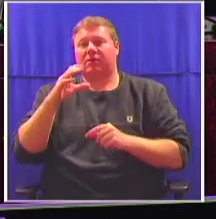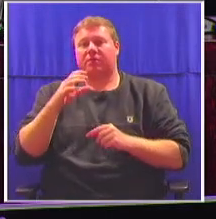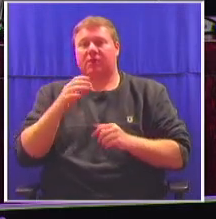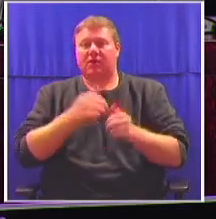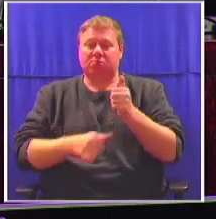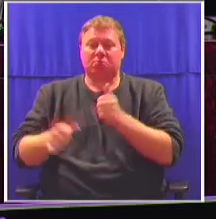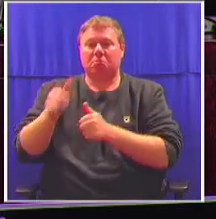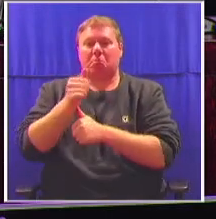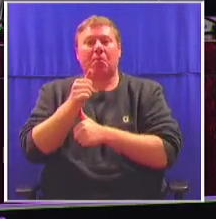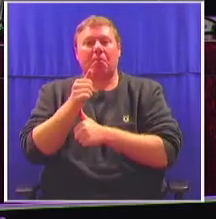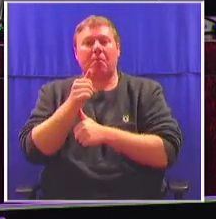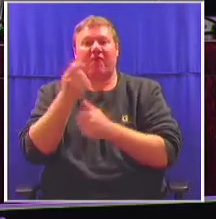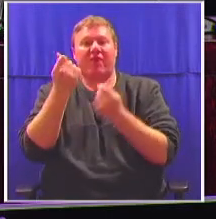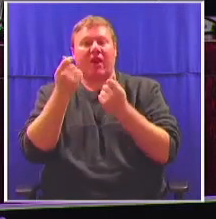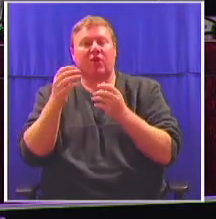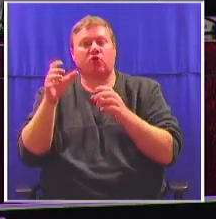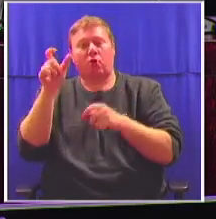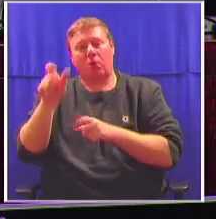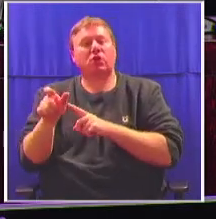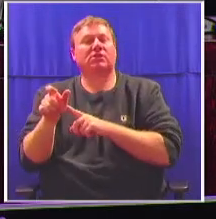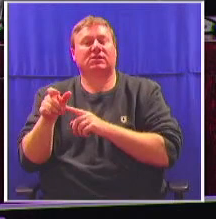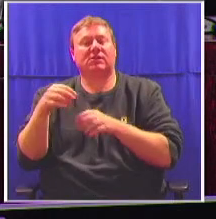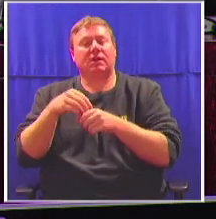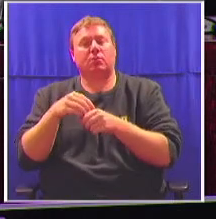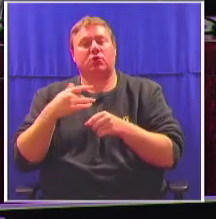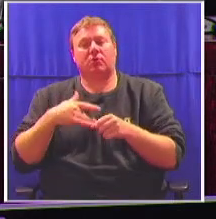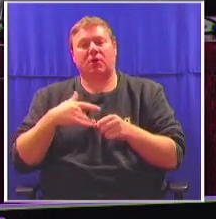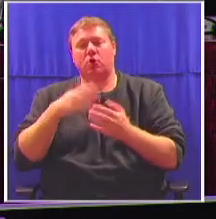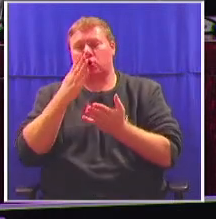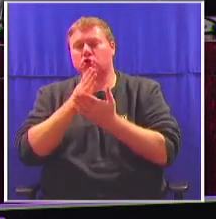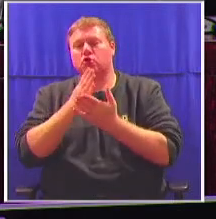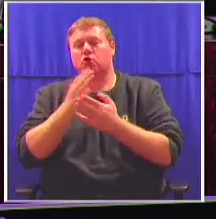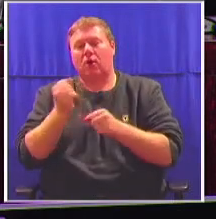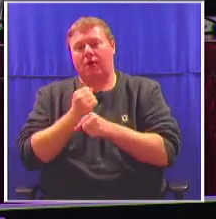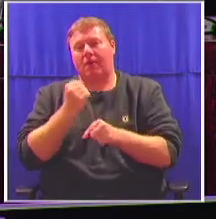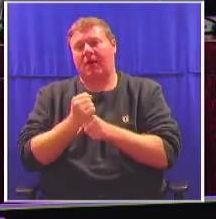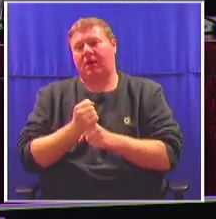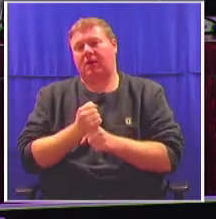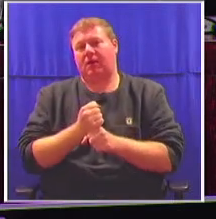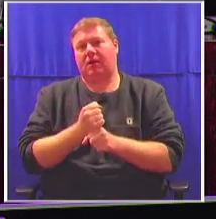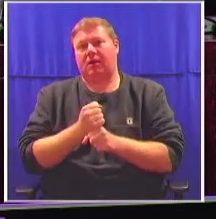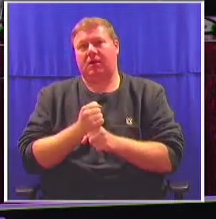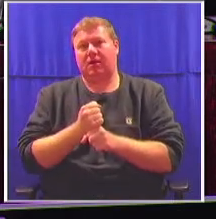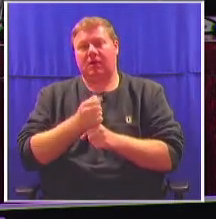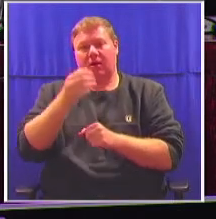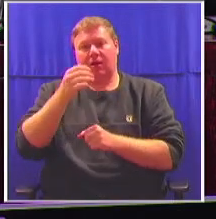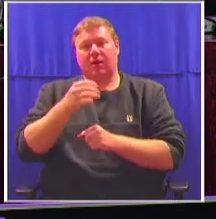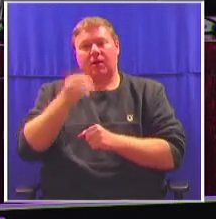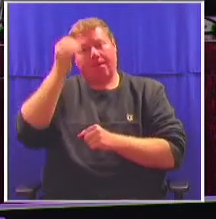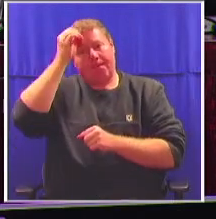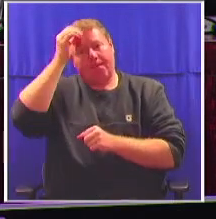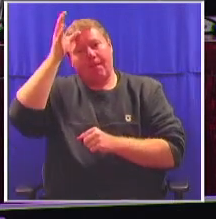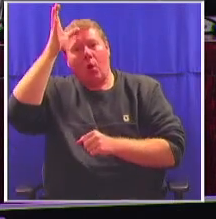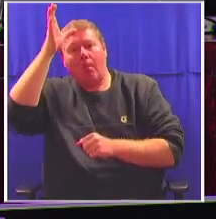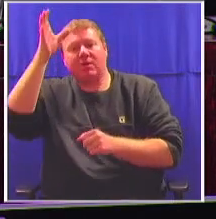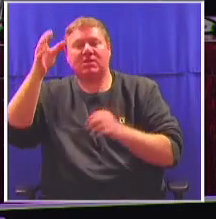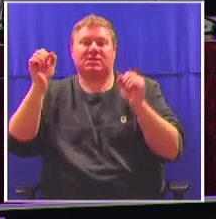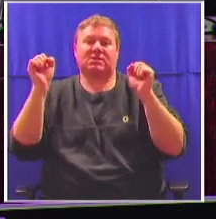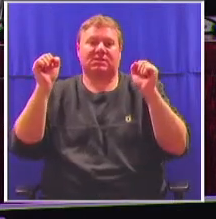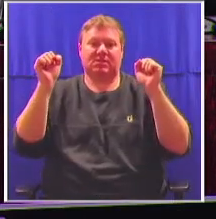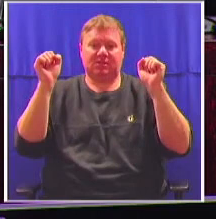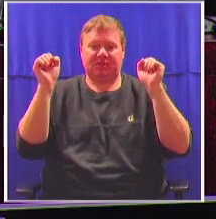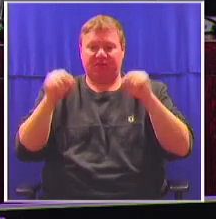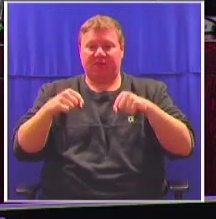in municipalities, could and should involve competency verification